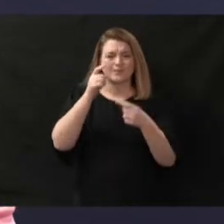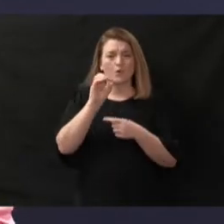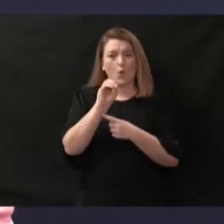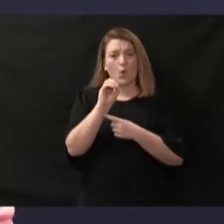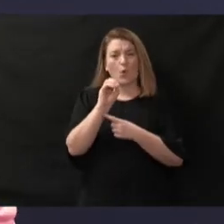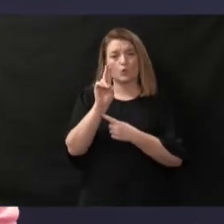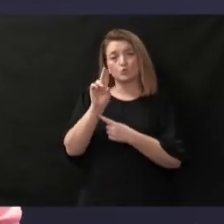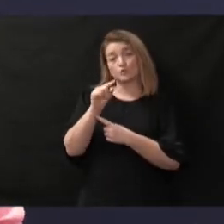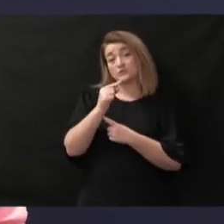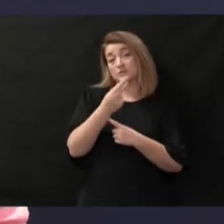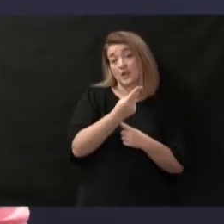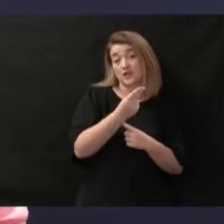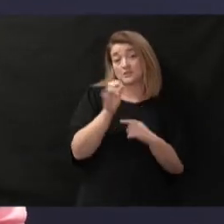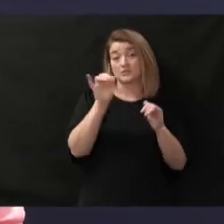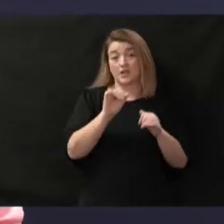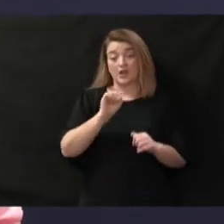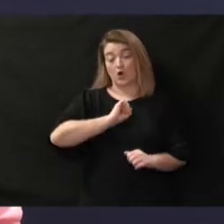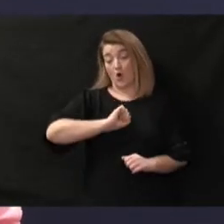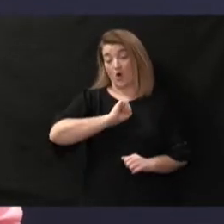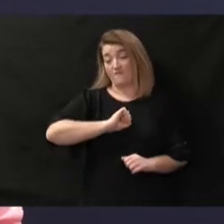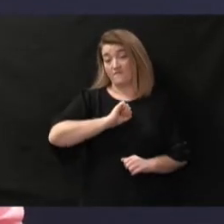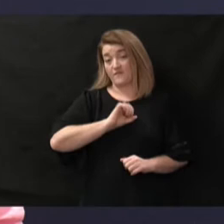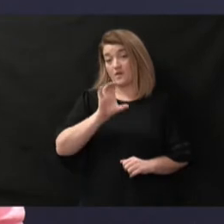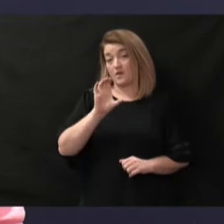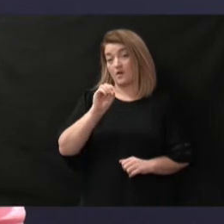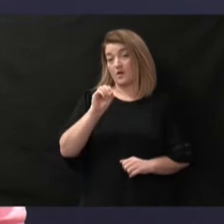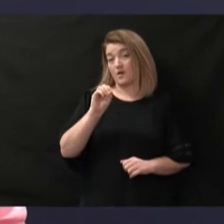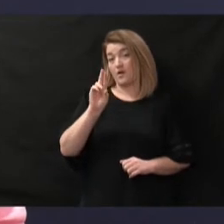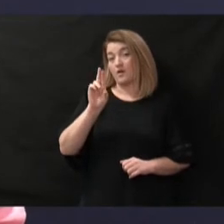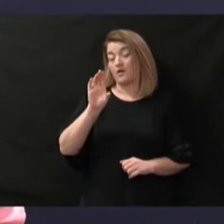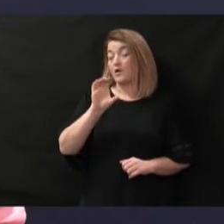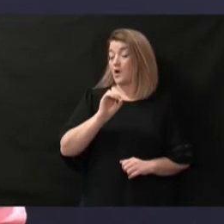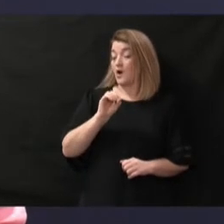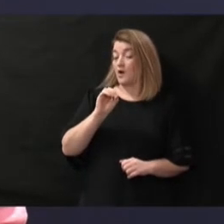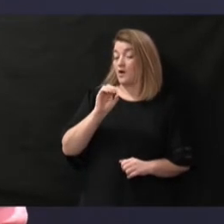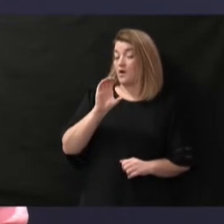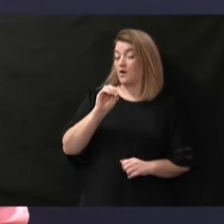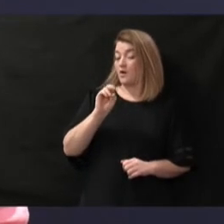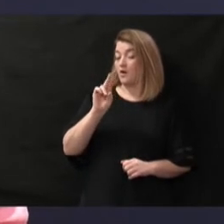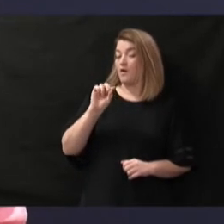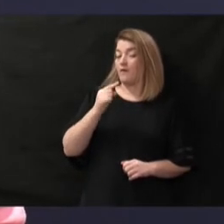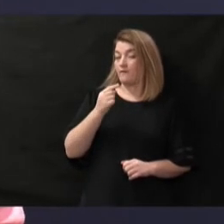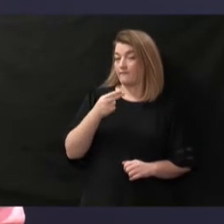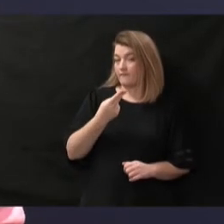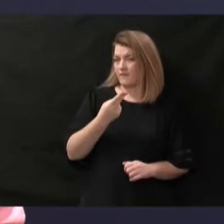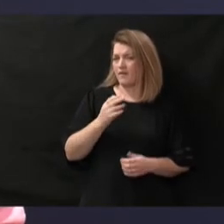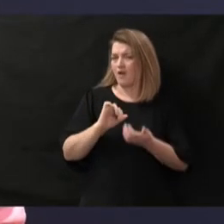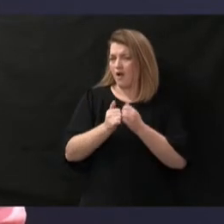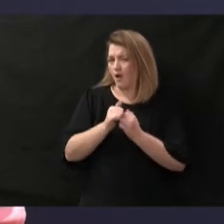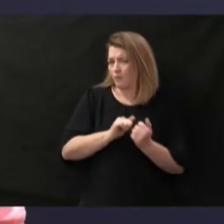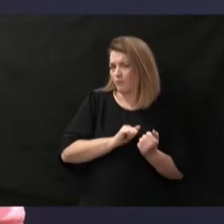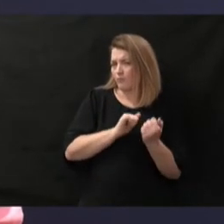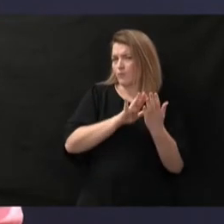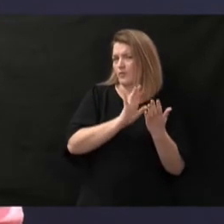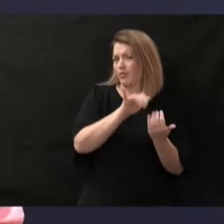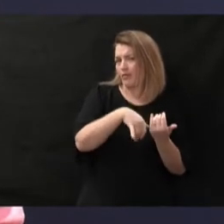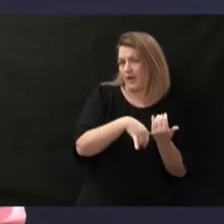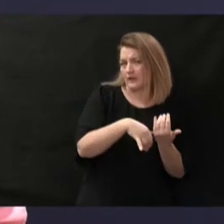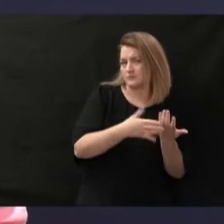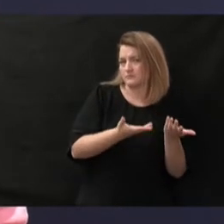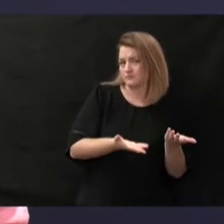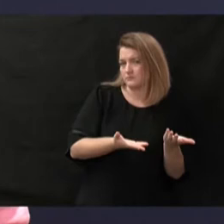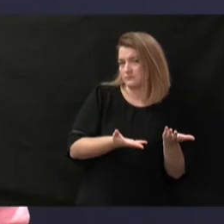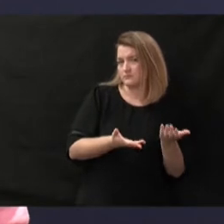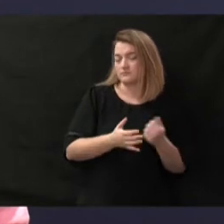O-U-G-H, mm-hmm. like in the word cough, how would we address, or though, how do we address that? It